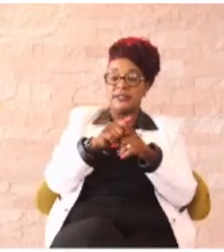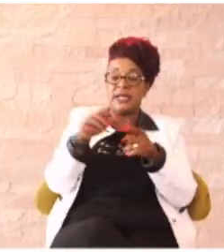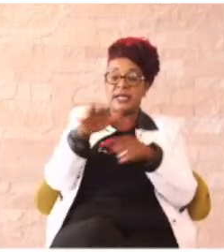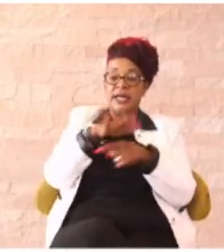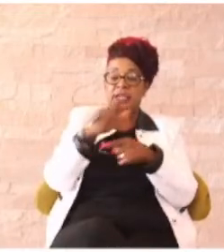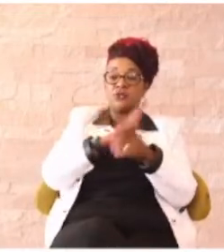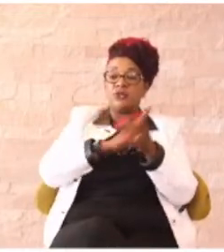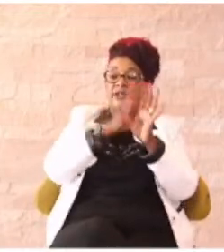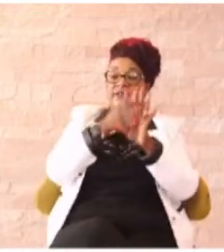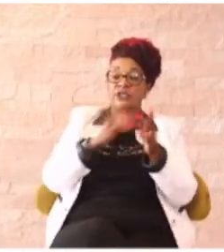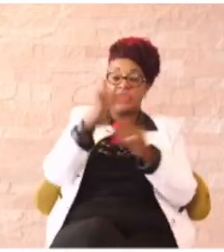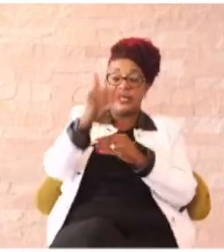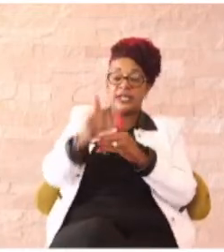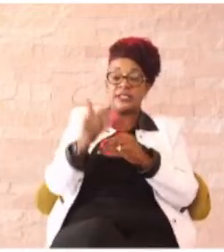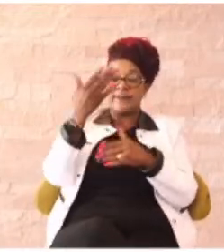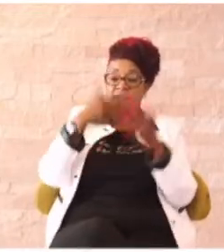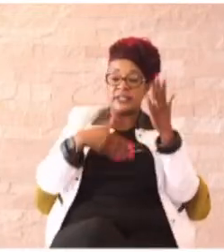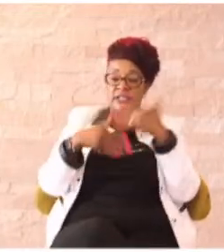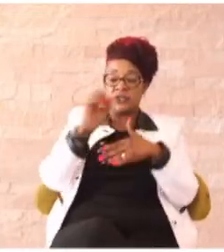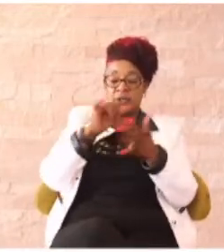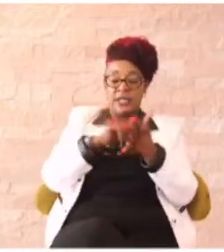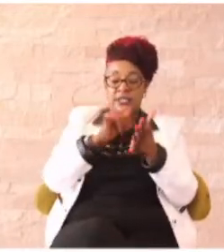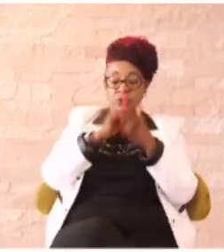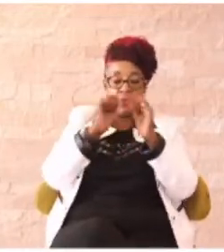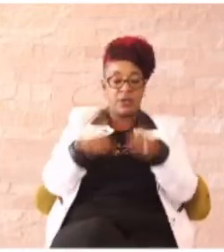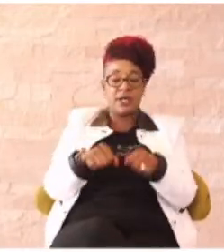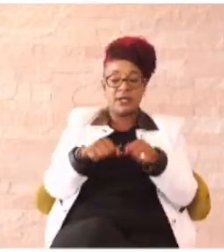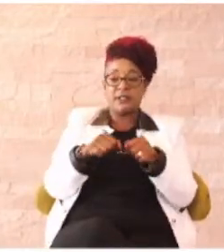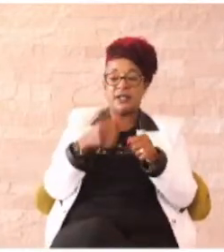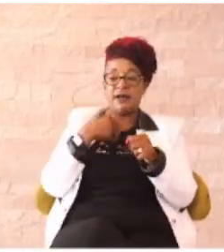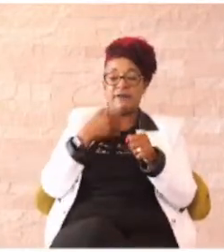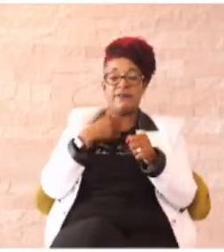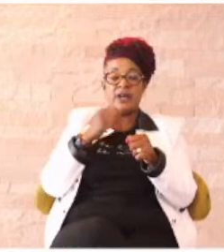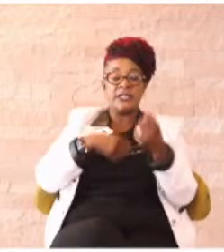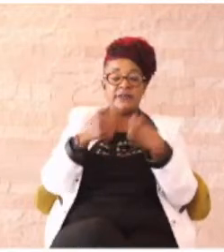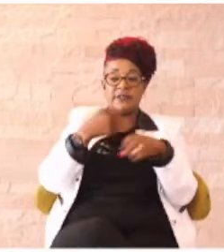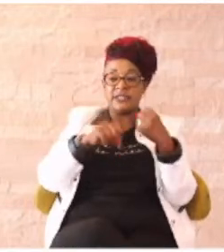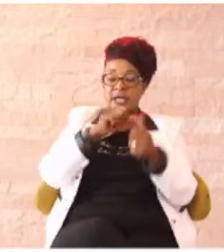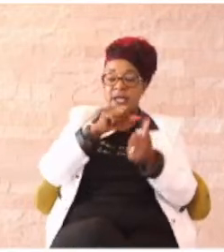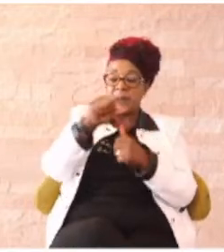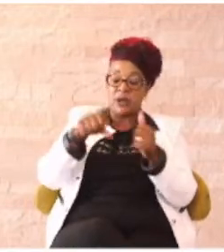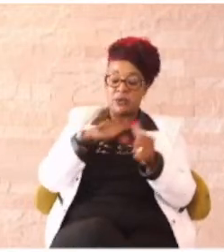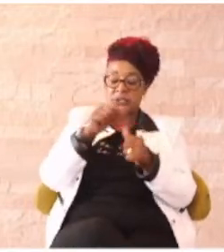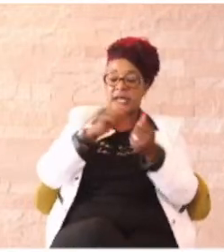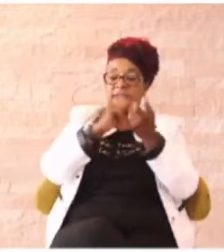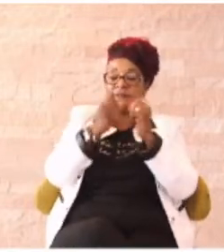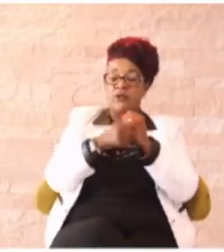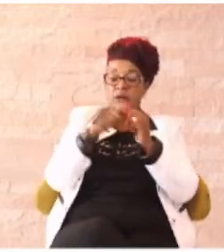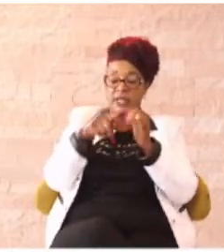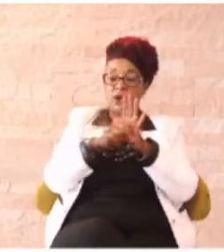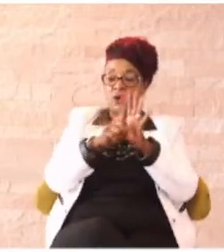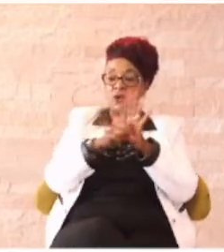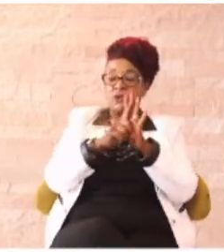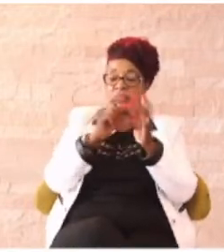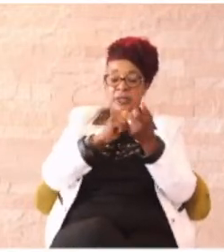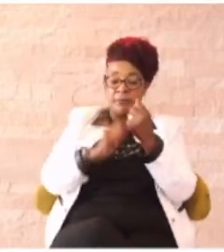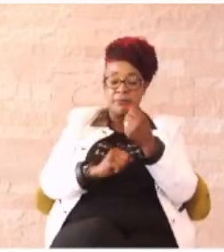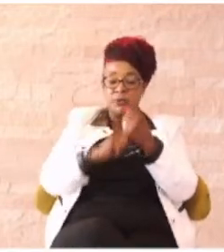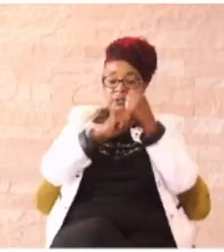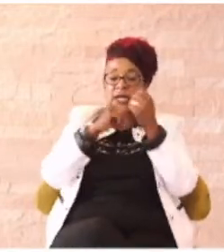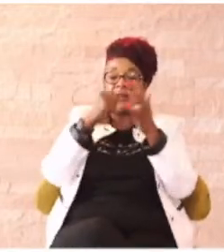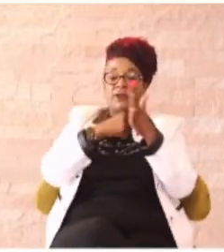the next phase, so that you can coin your activities around maybe reviewing these laws, supporting